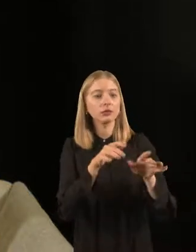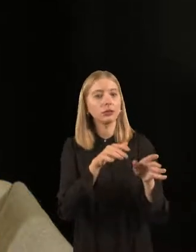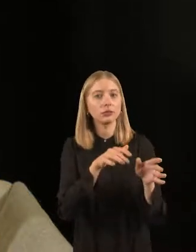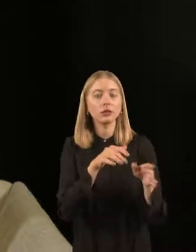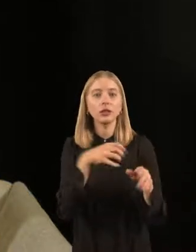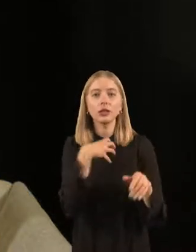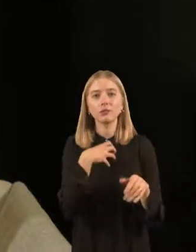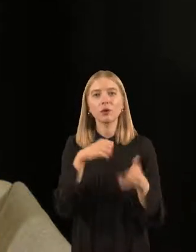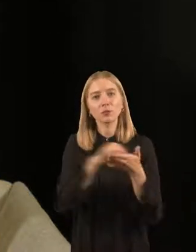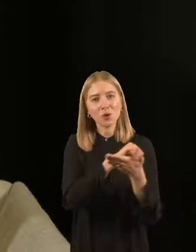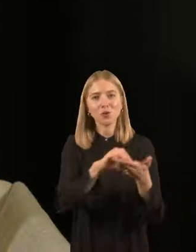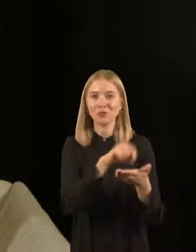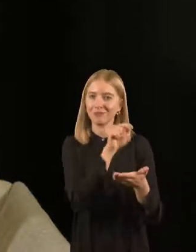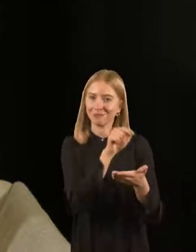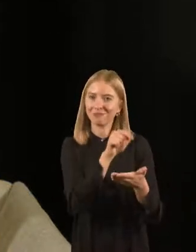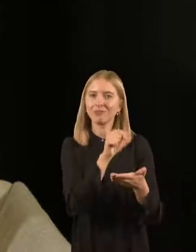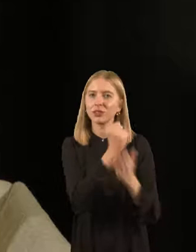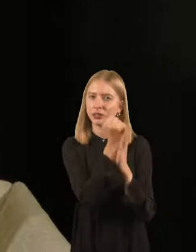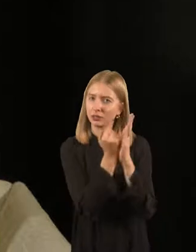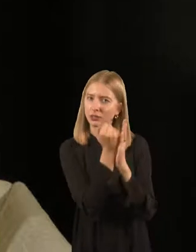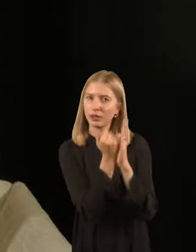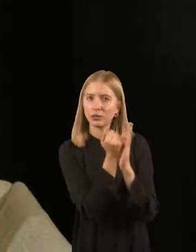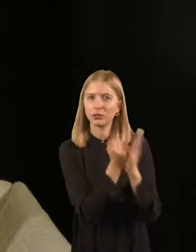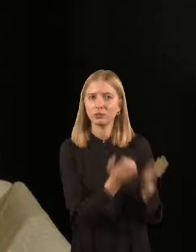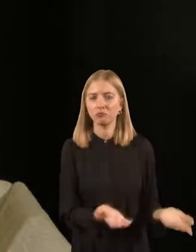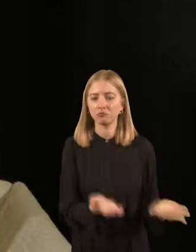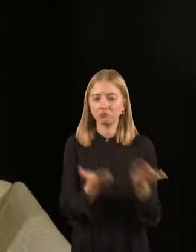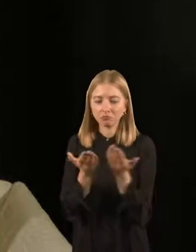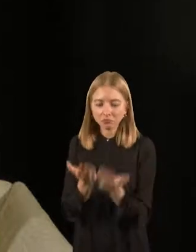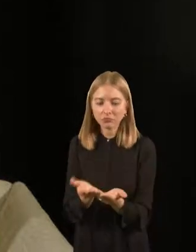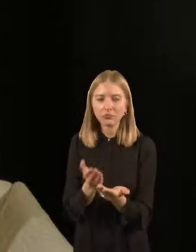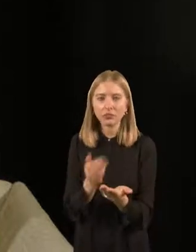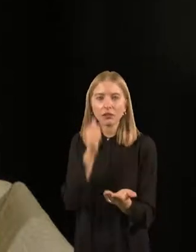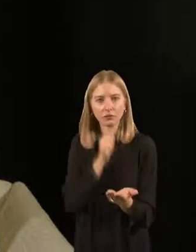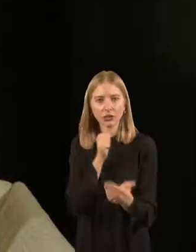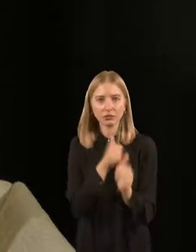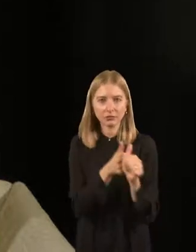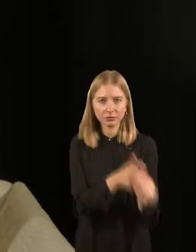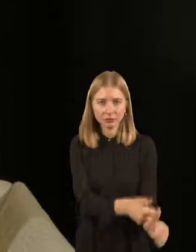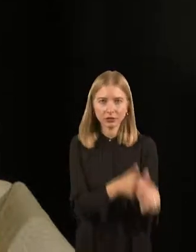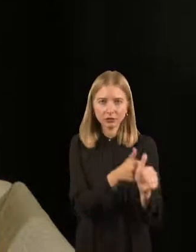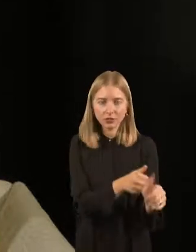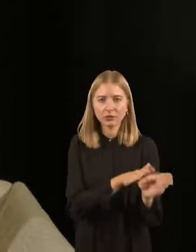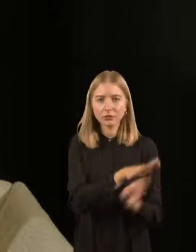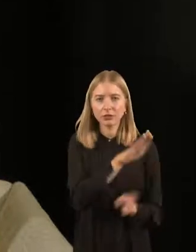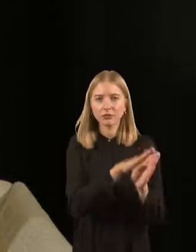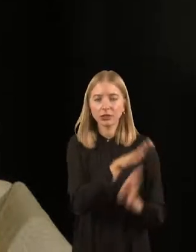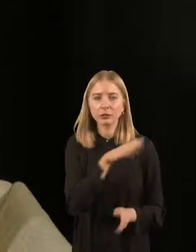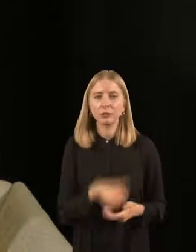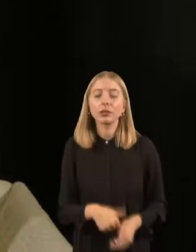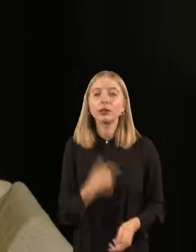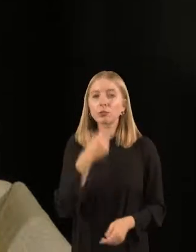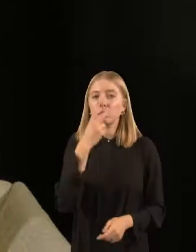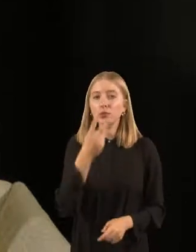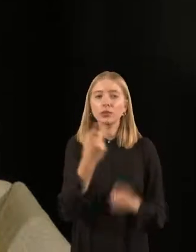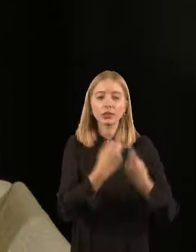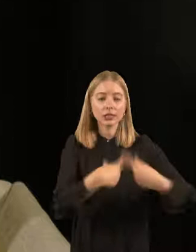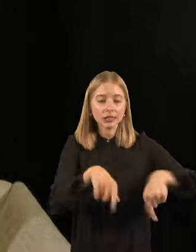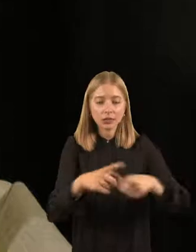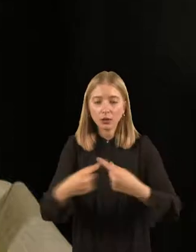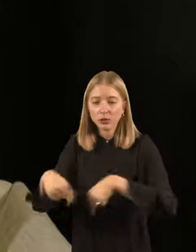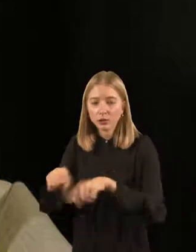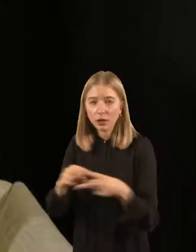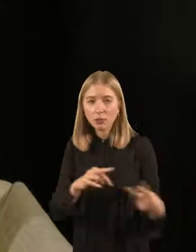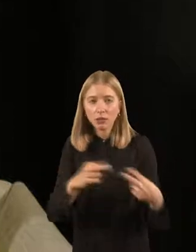very positive, and this is a document that we should keep handy on our tables every